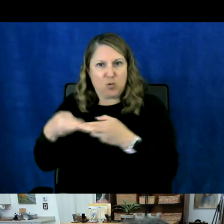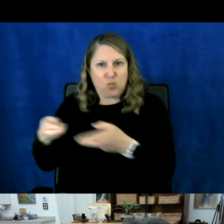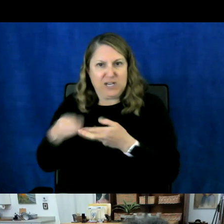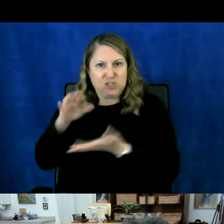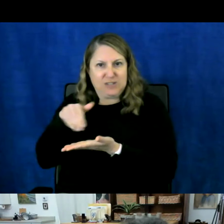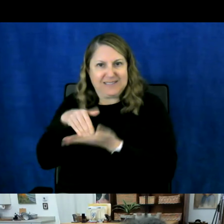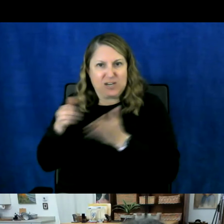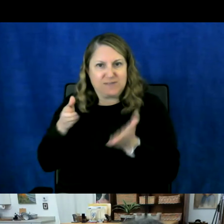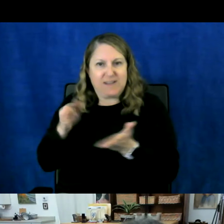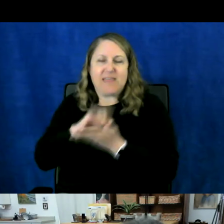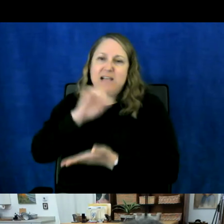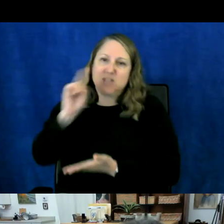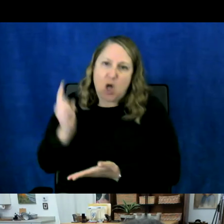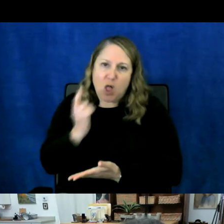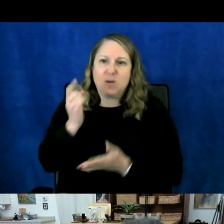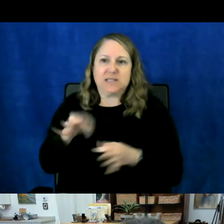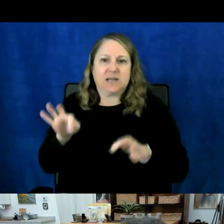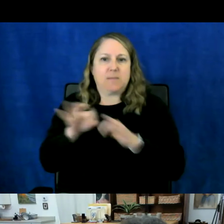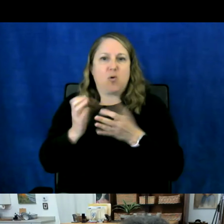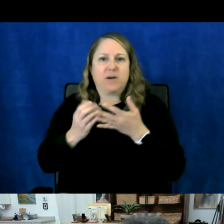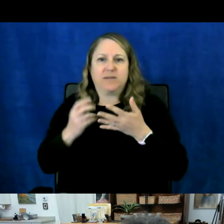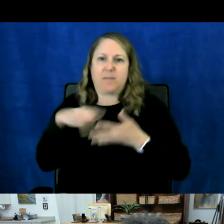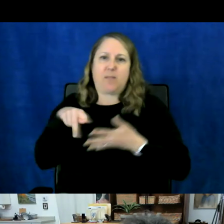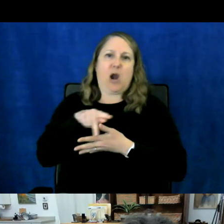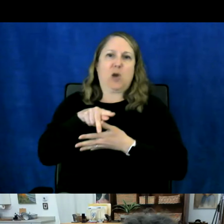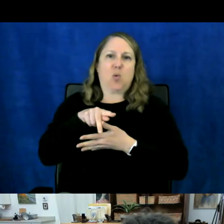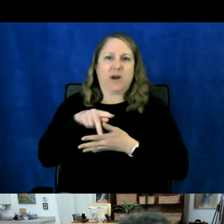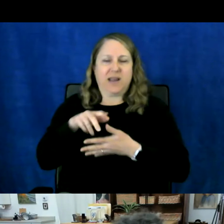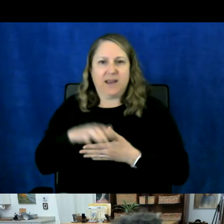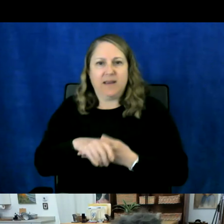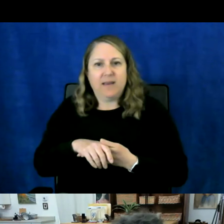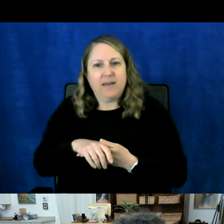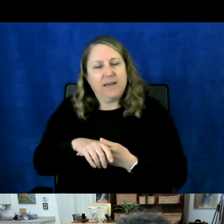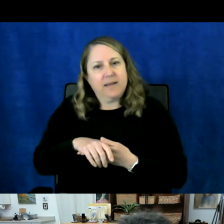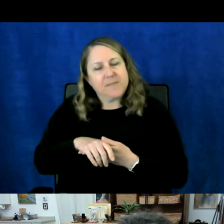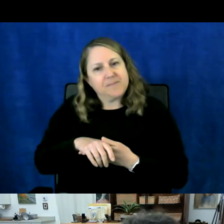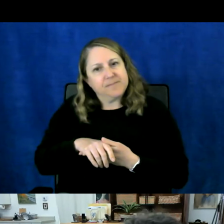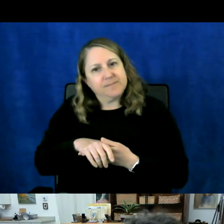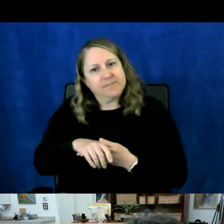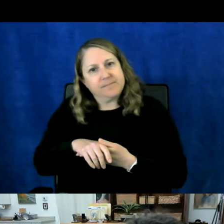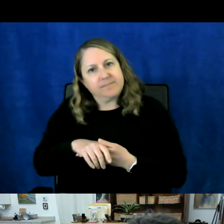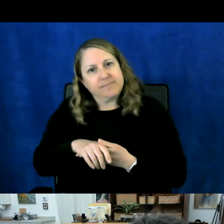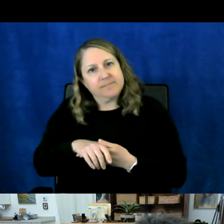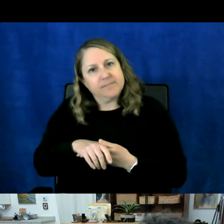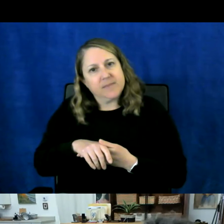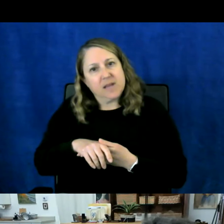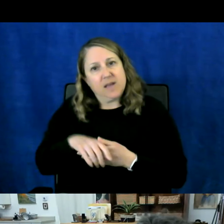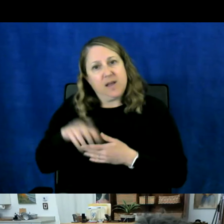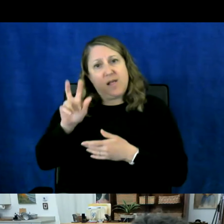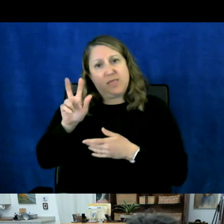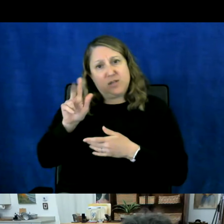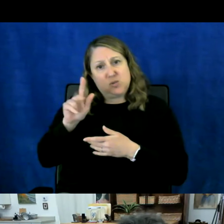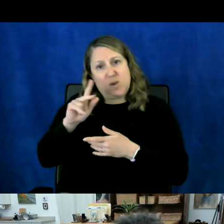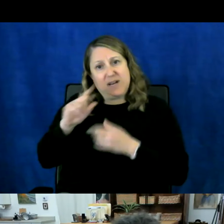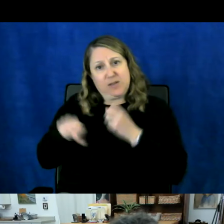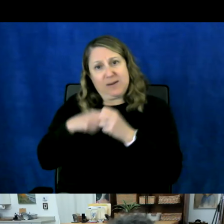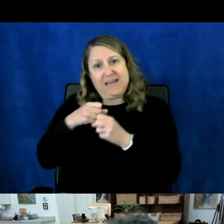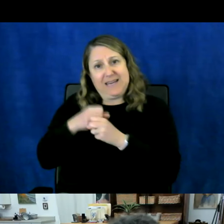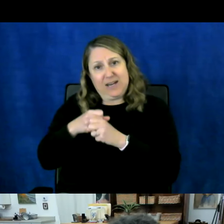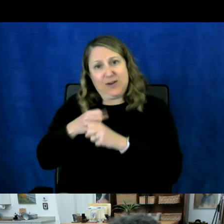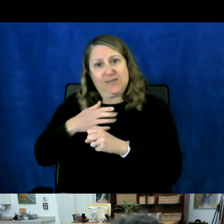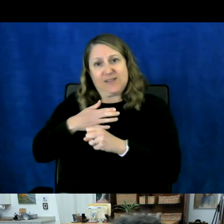be an important priority. And in the course of the 23 years of this professional work, as well